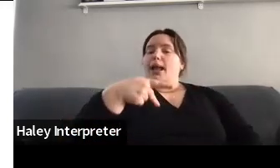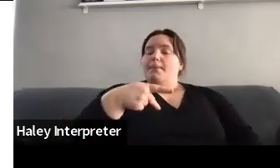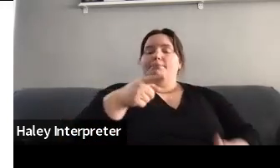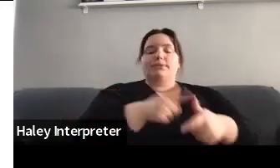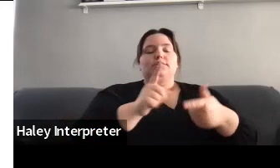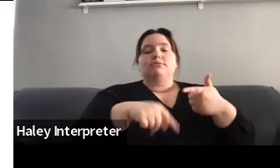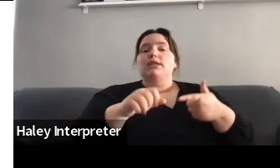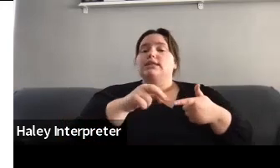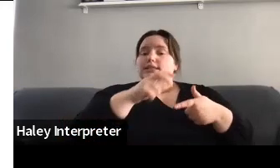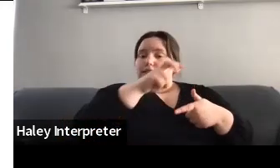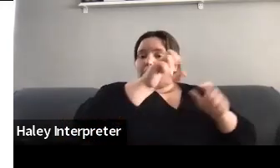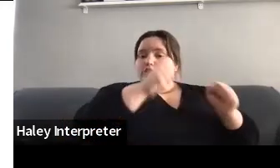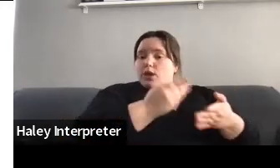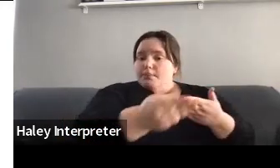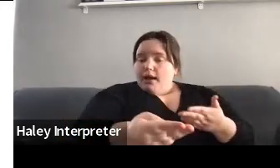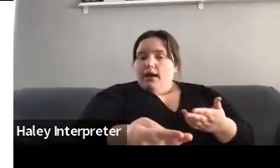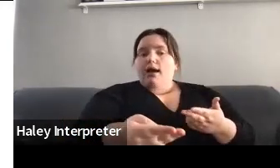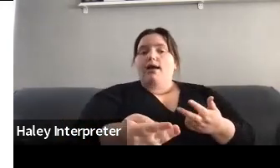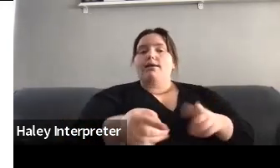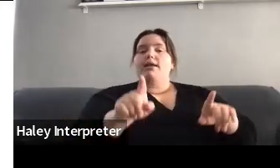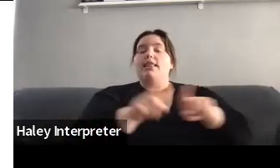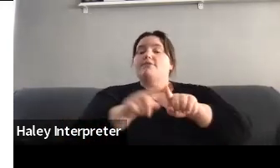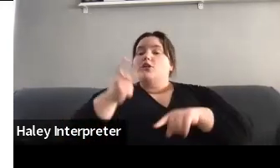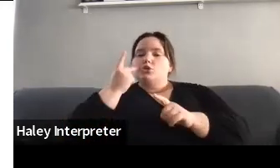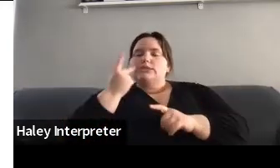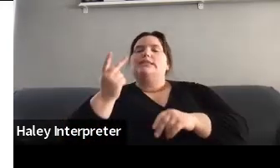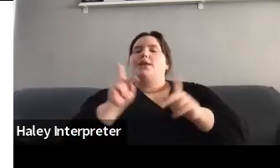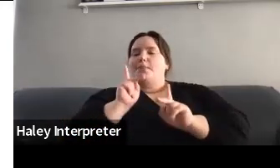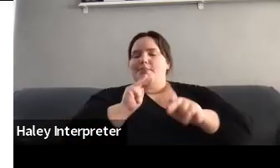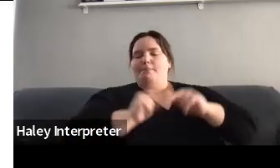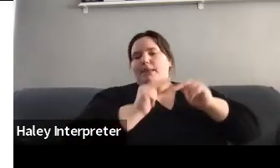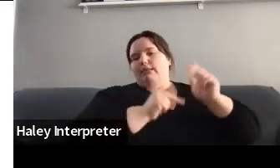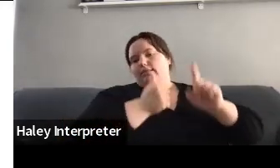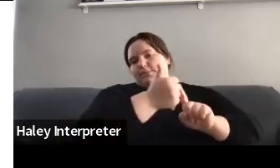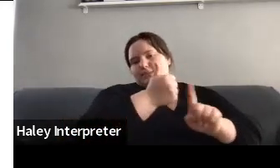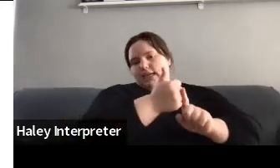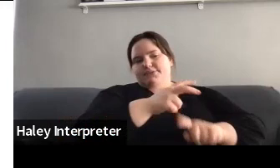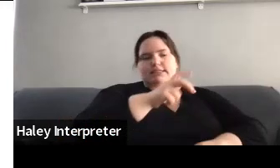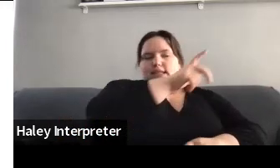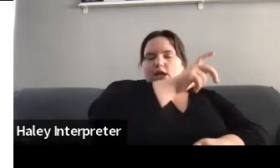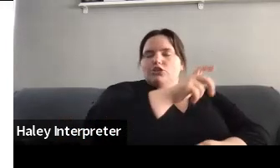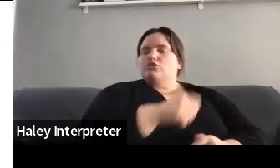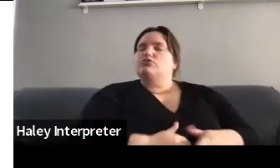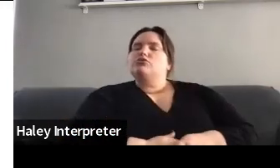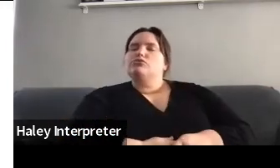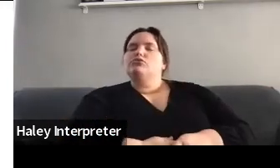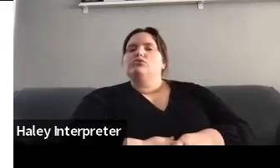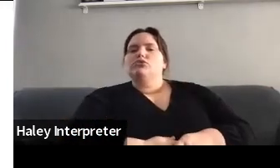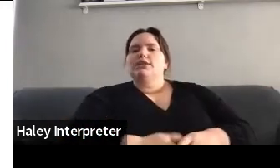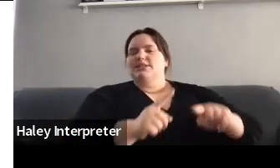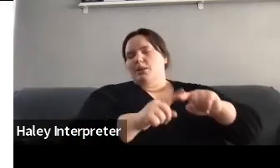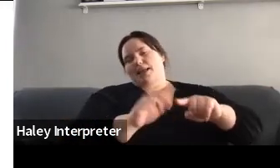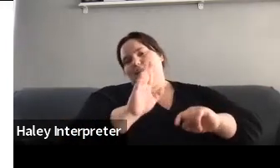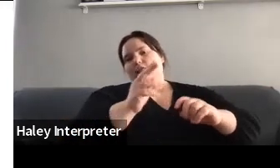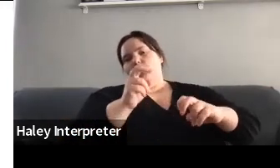commercially. I've also seen people that have built their own pet stairs according to how they need.